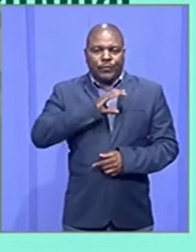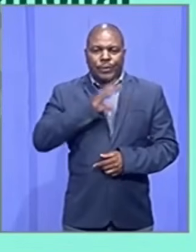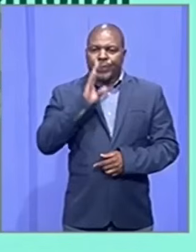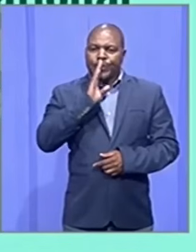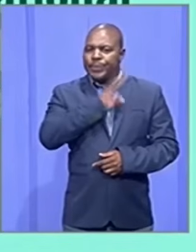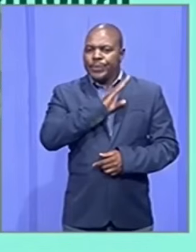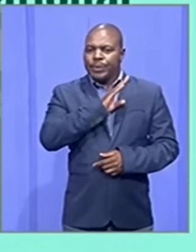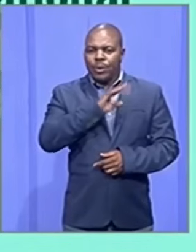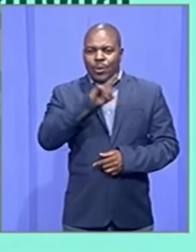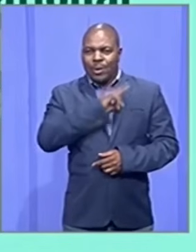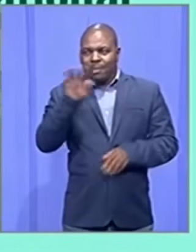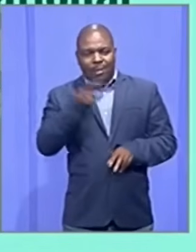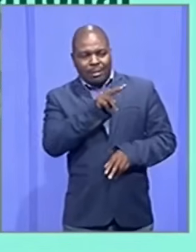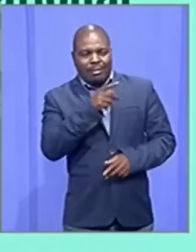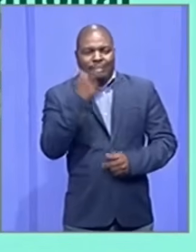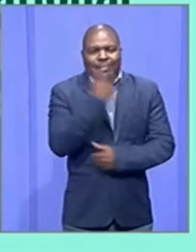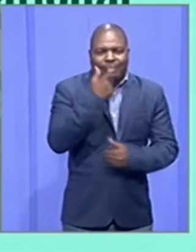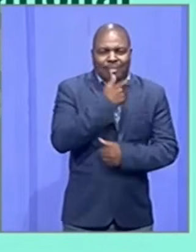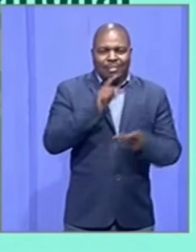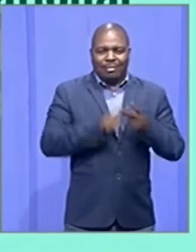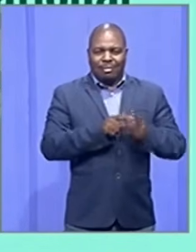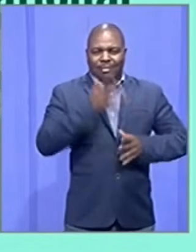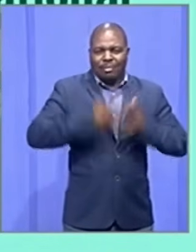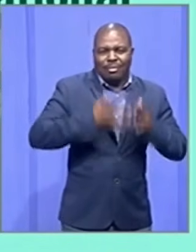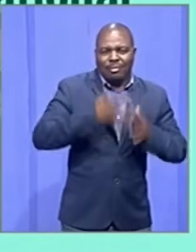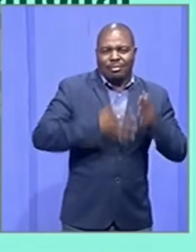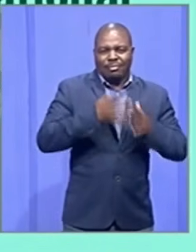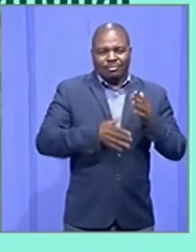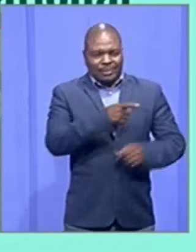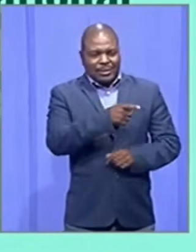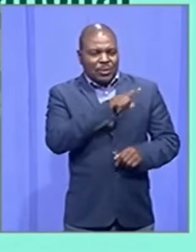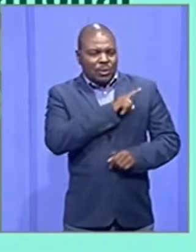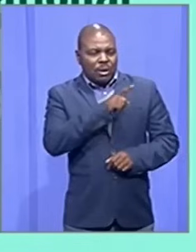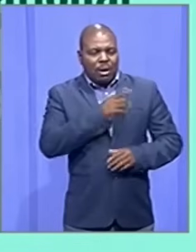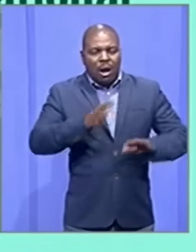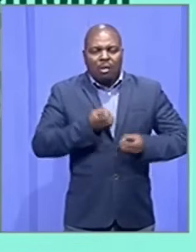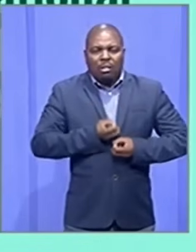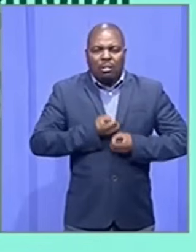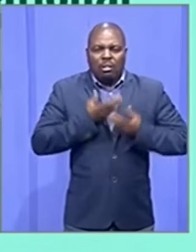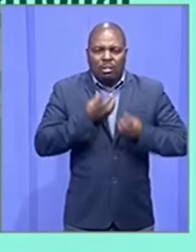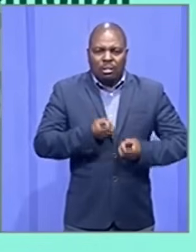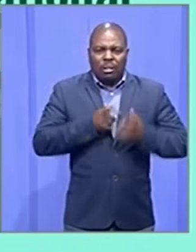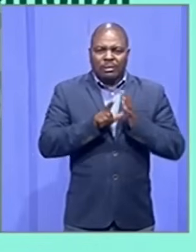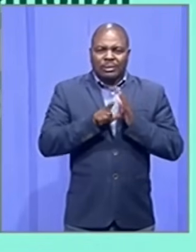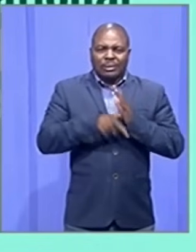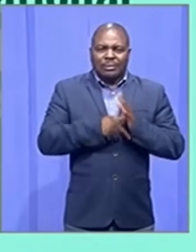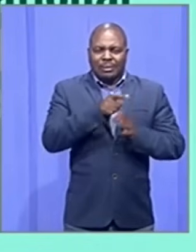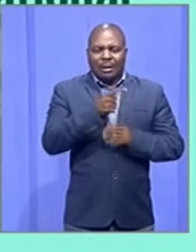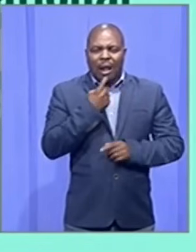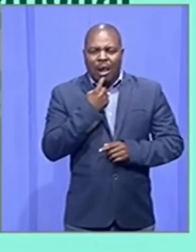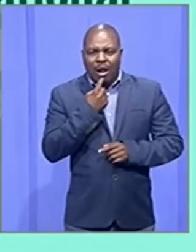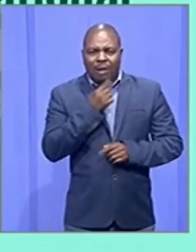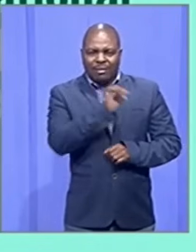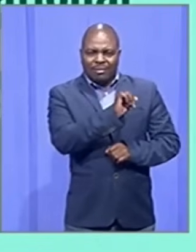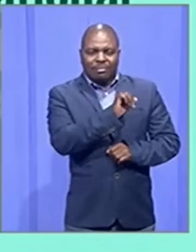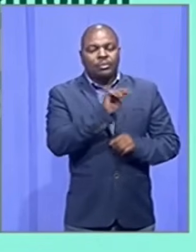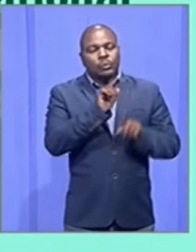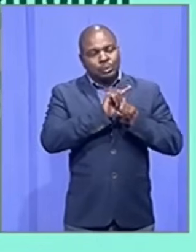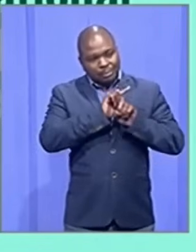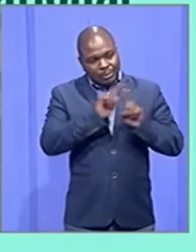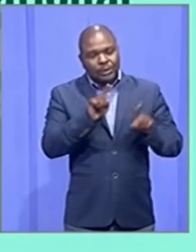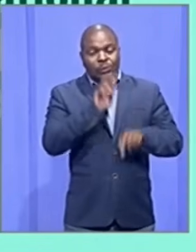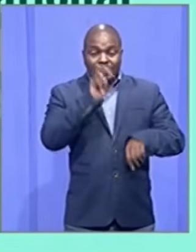rena re ba sega le go dira metlae go ya le ka mokgwa o ba tšweletšago polelo ya bona ka gona. Bjale re swanetše re ithute go